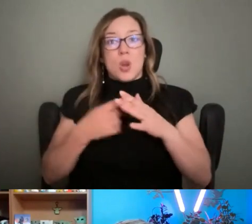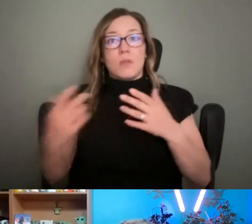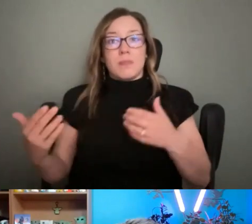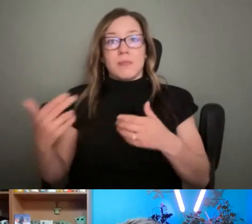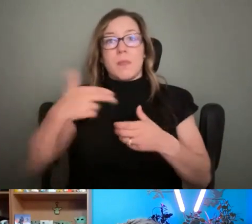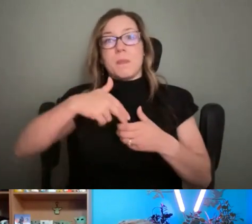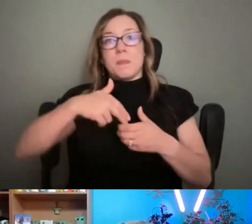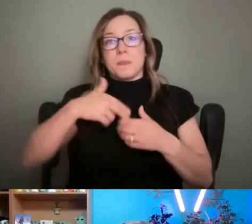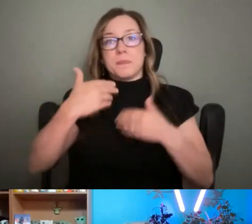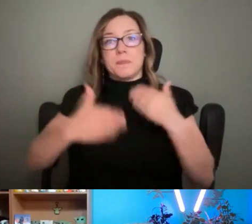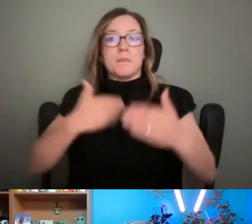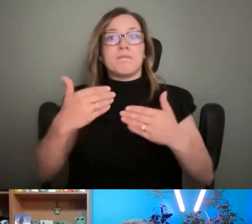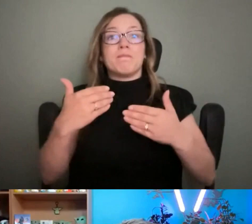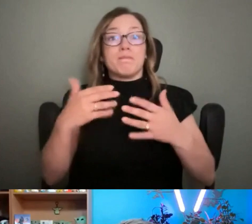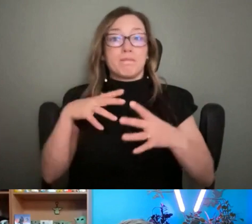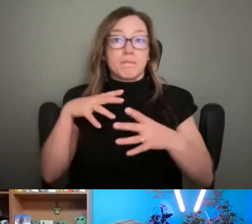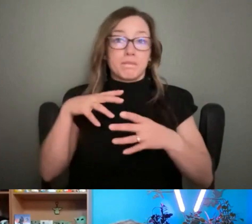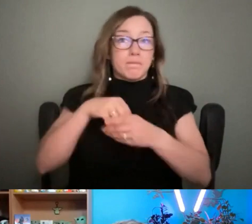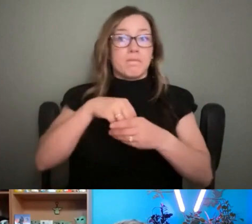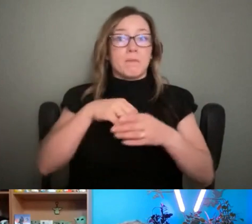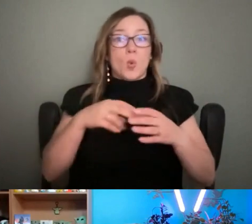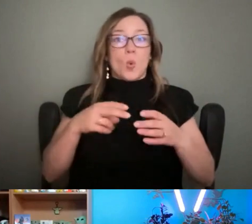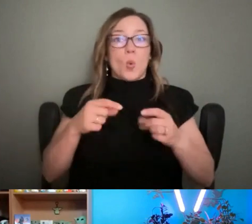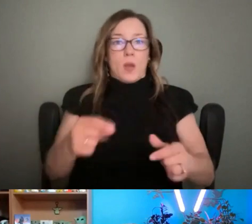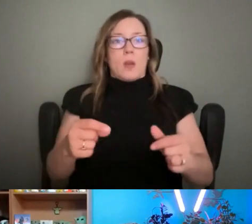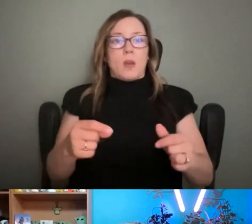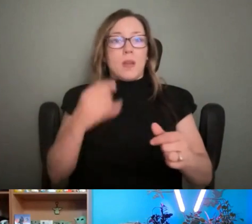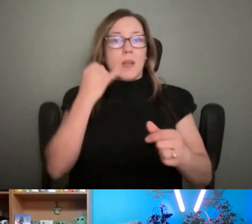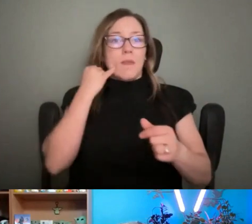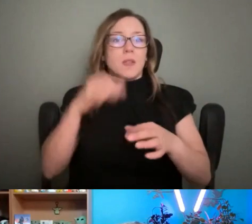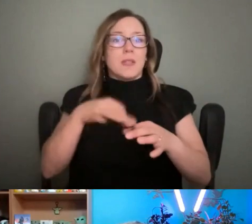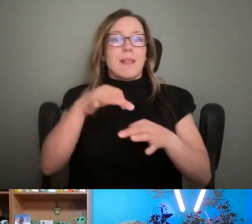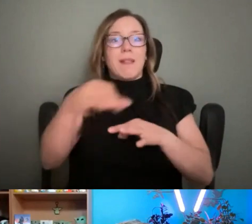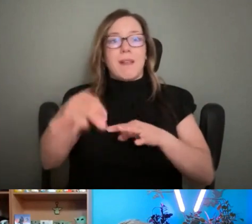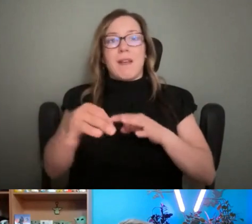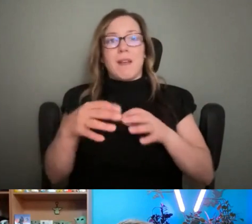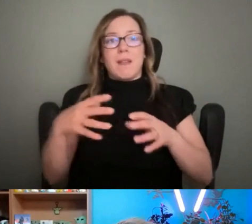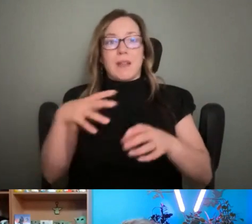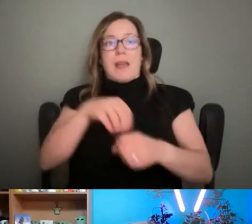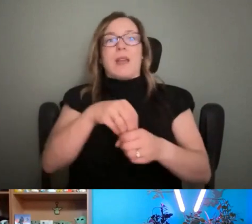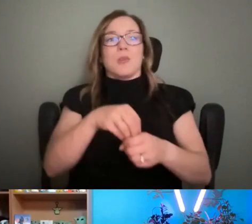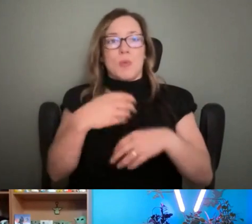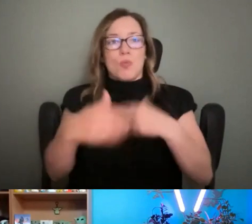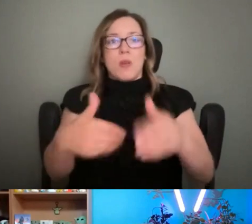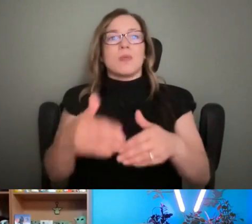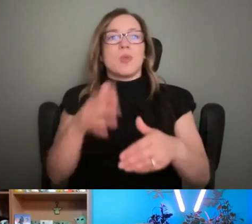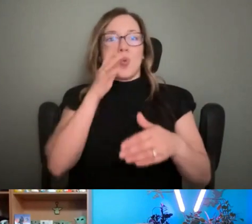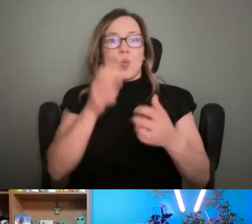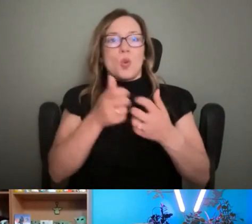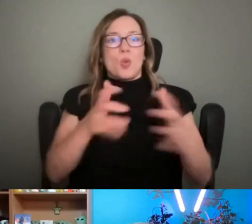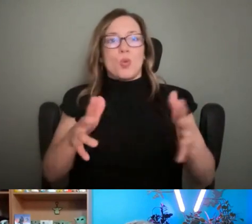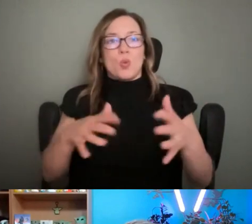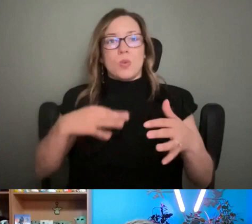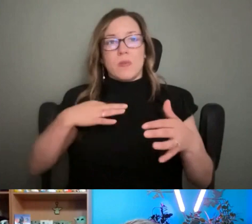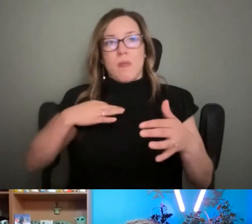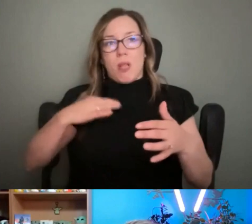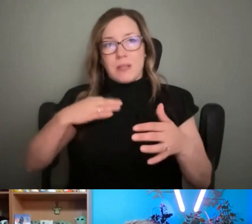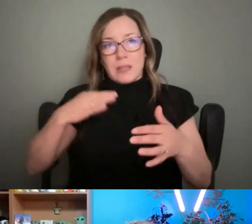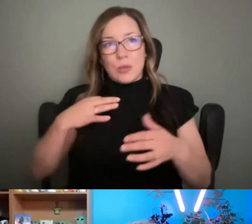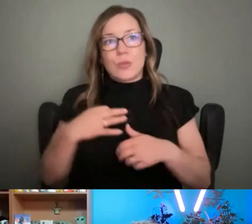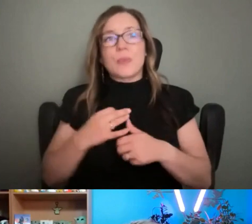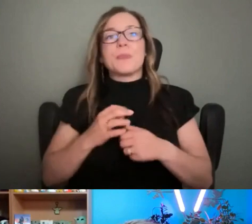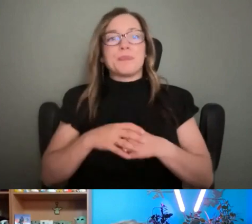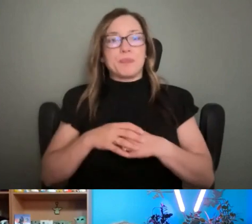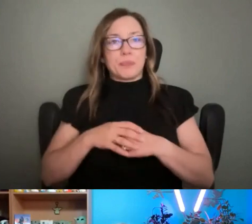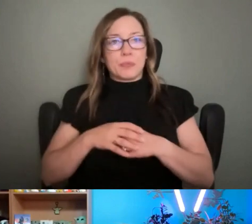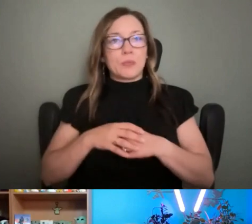then get them engaged quickly, because if you delay that engagement process, you'll lose volunteers that way as well. So there's